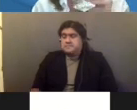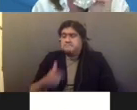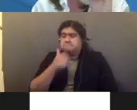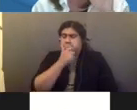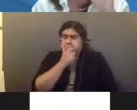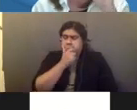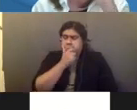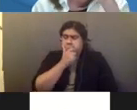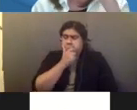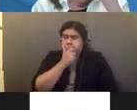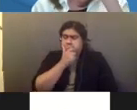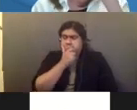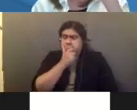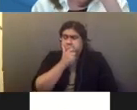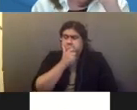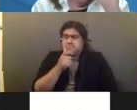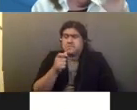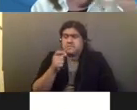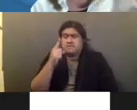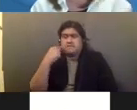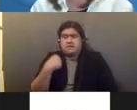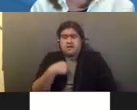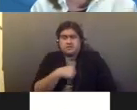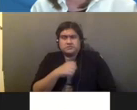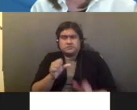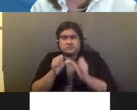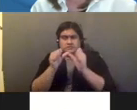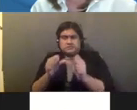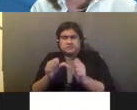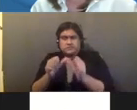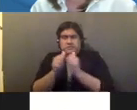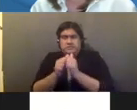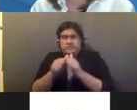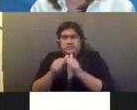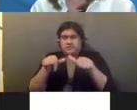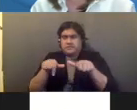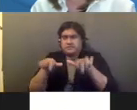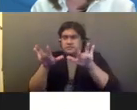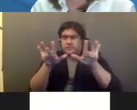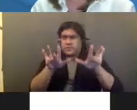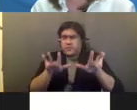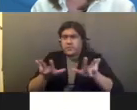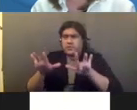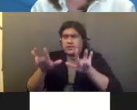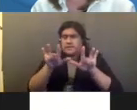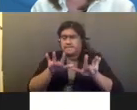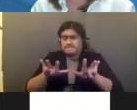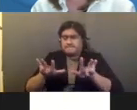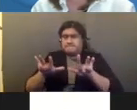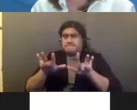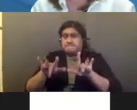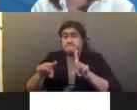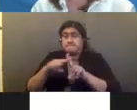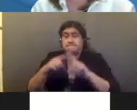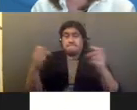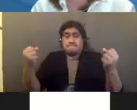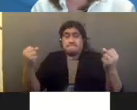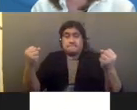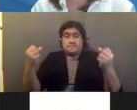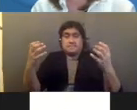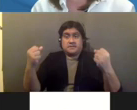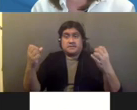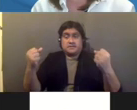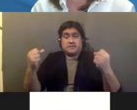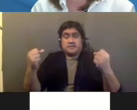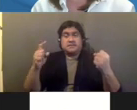in order for us to be able to continue with the recording and the signing, we'll need to